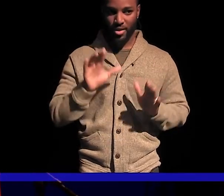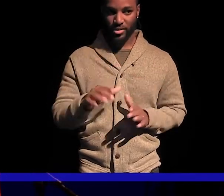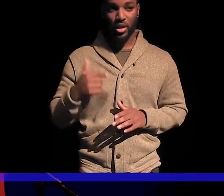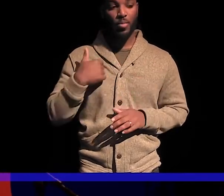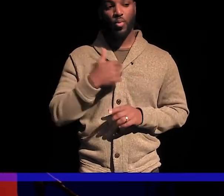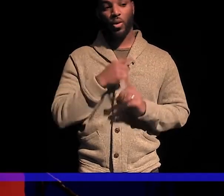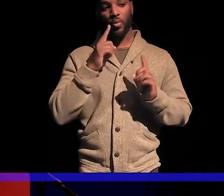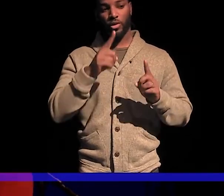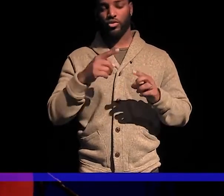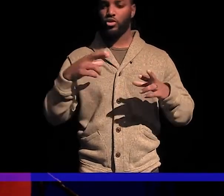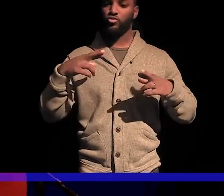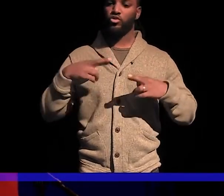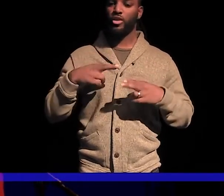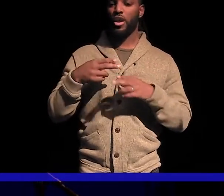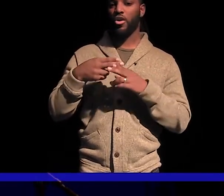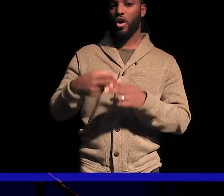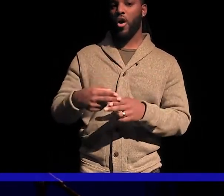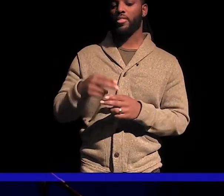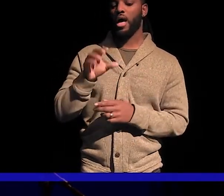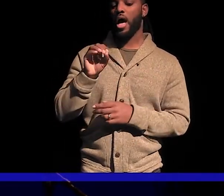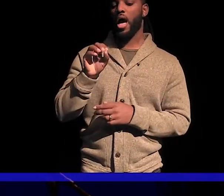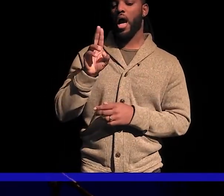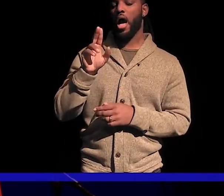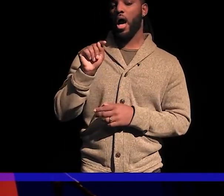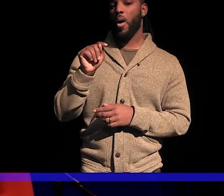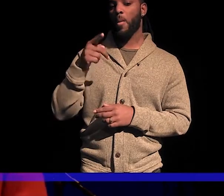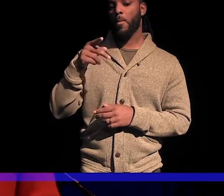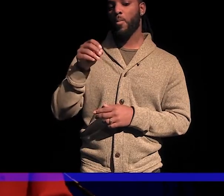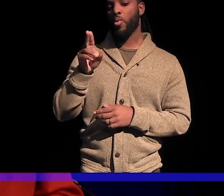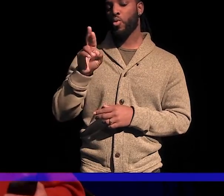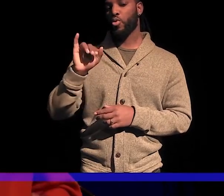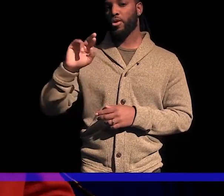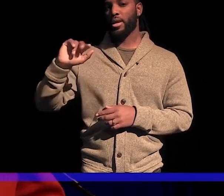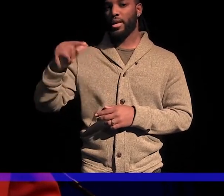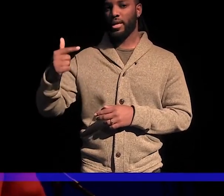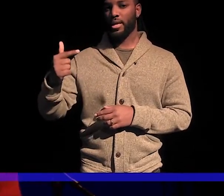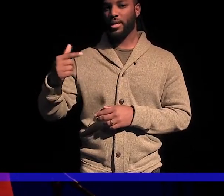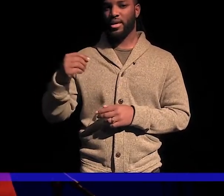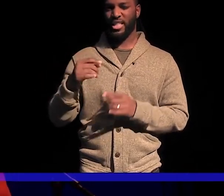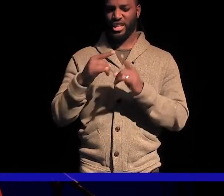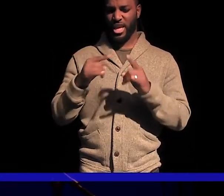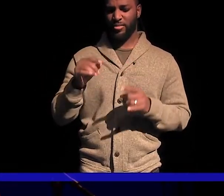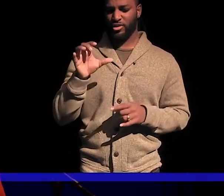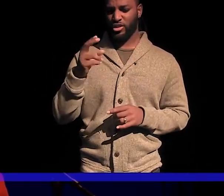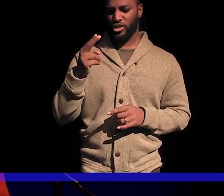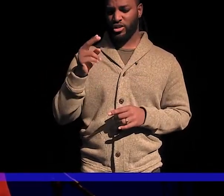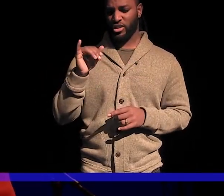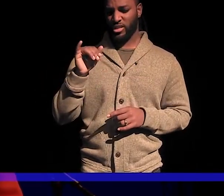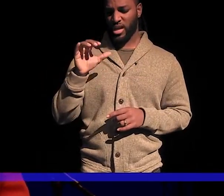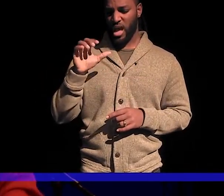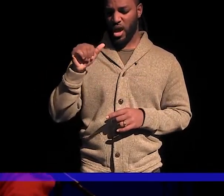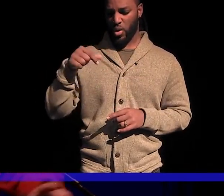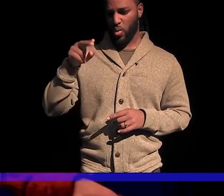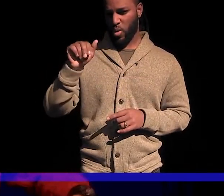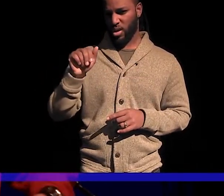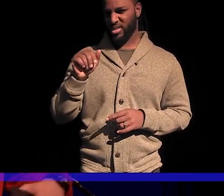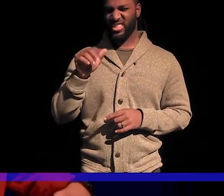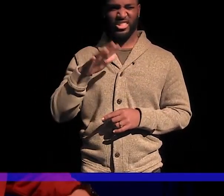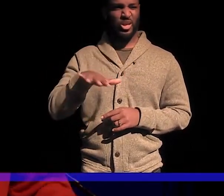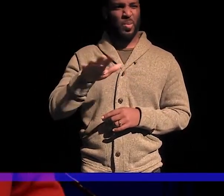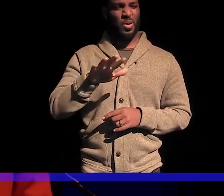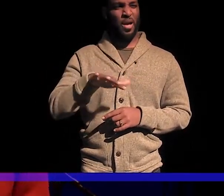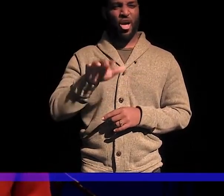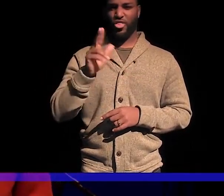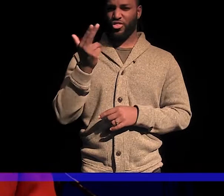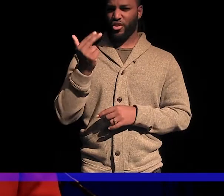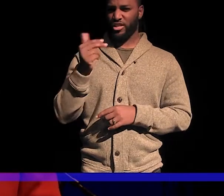at a retreat called The Outpouring last weekend up at Camp Chautauqua. Something like 13 Vineyard churches all in this